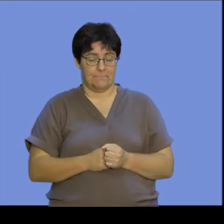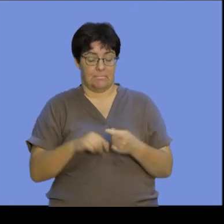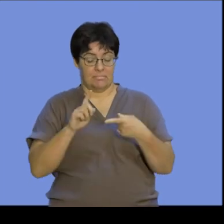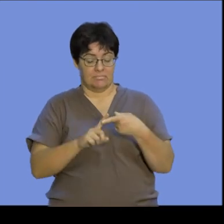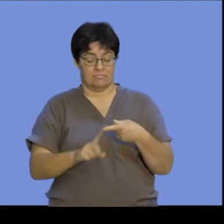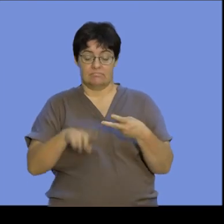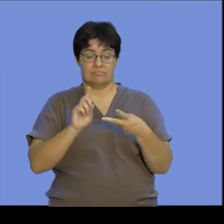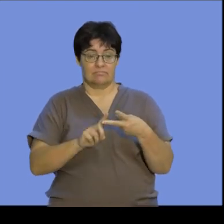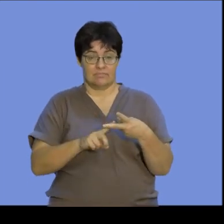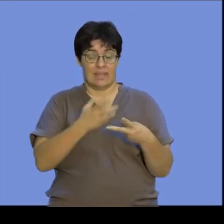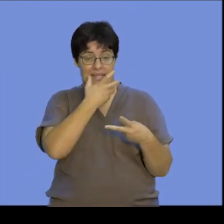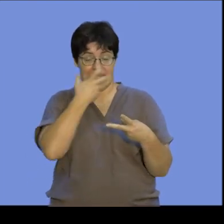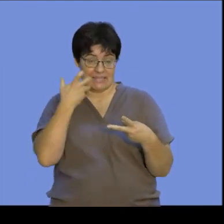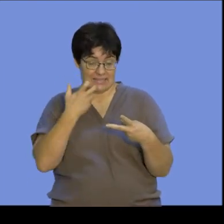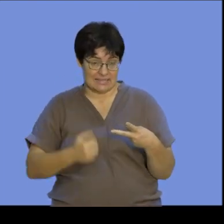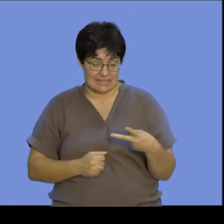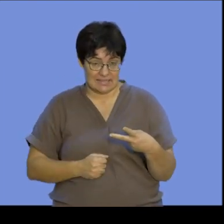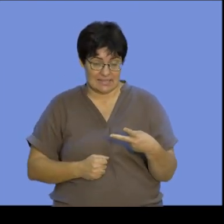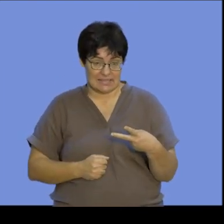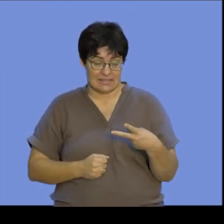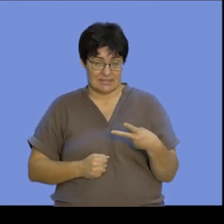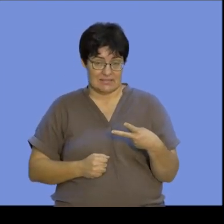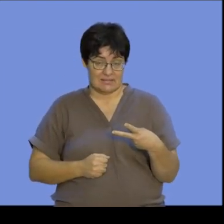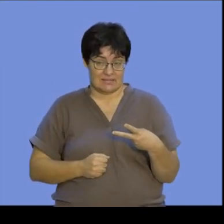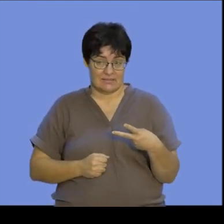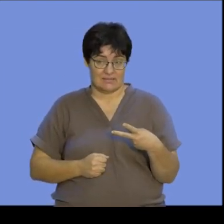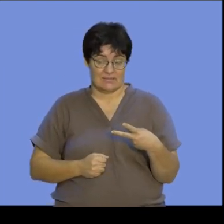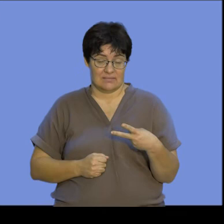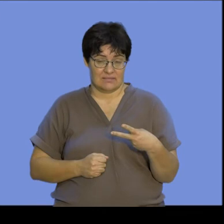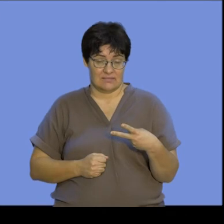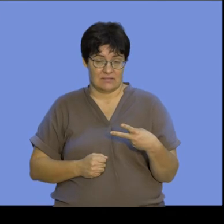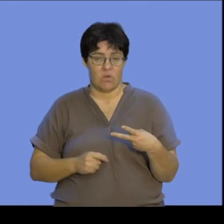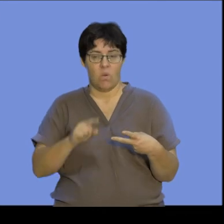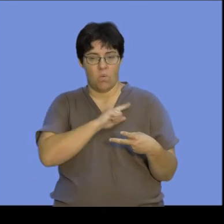and heat, okay, because there'll be